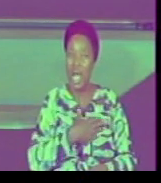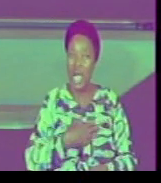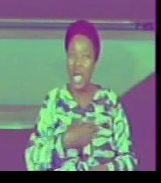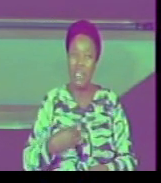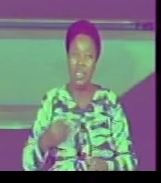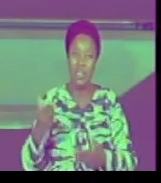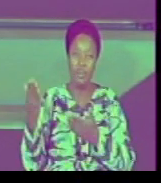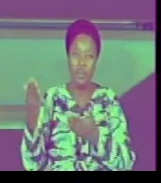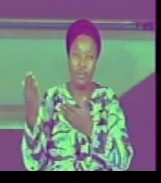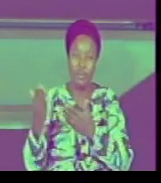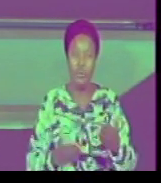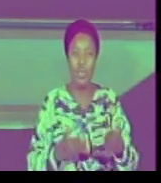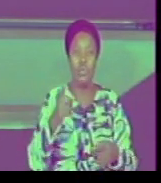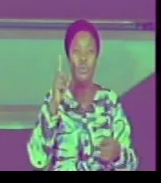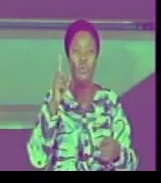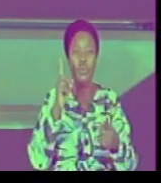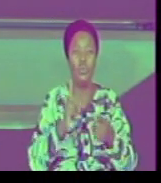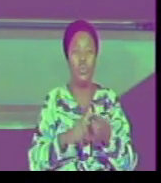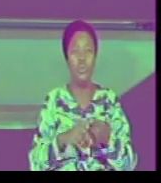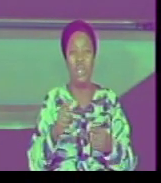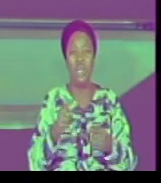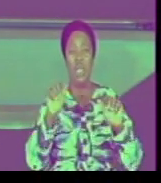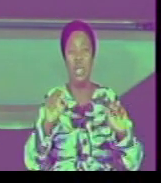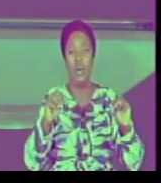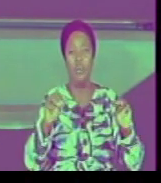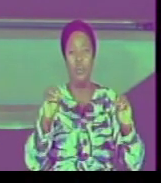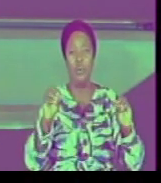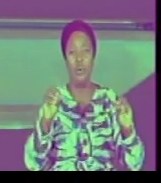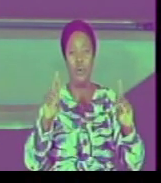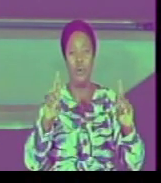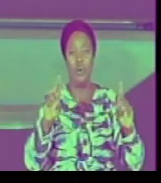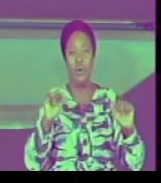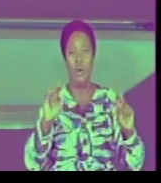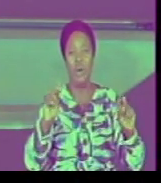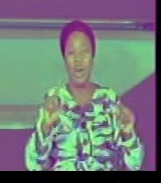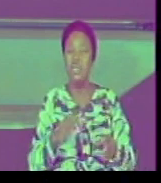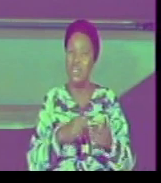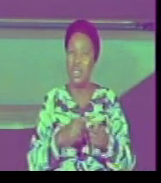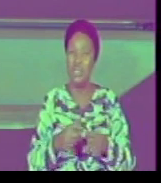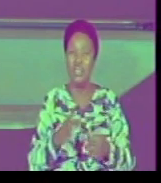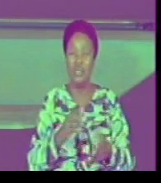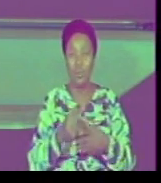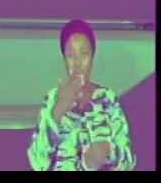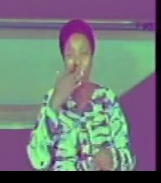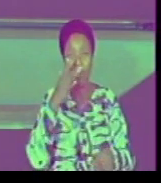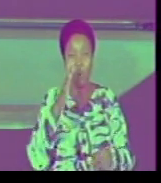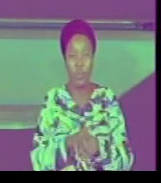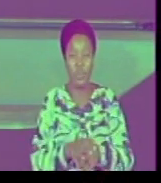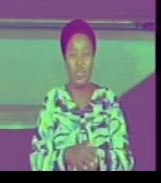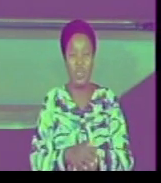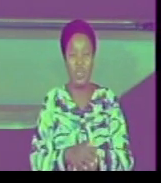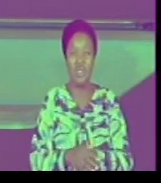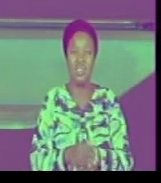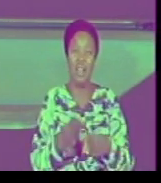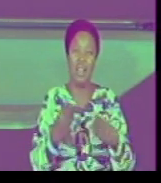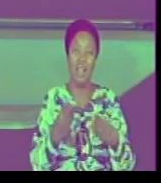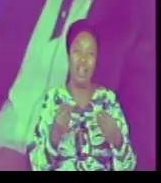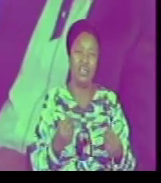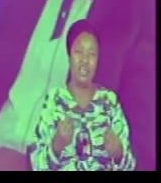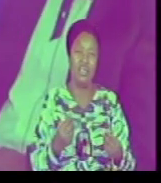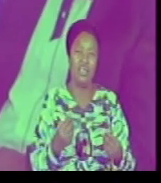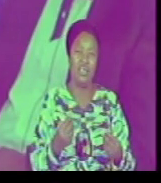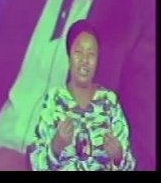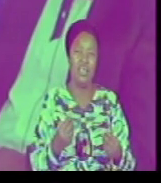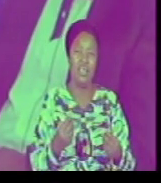Promised land, to the Hittites, promised land, to the Perizzites, promised land, to the Canaanites, promised